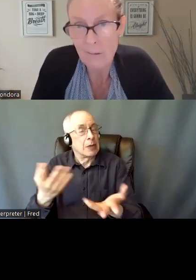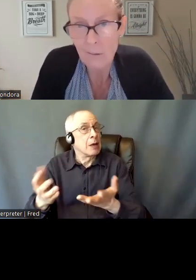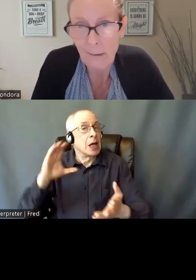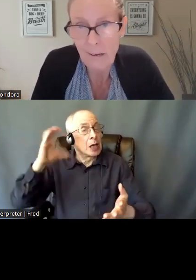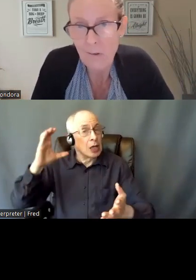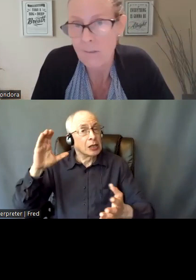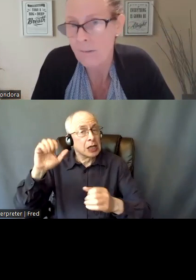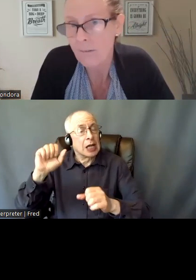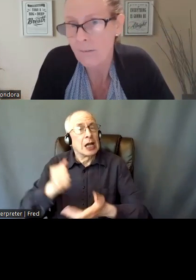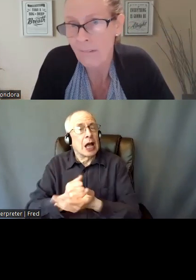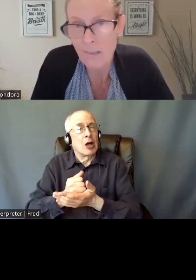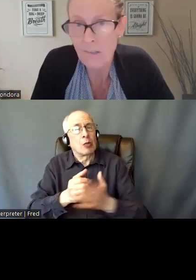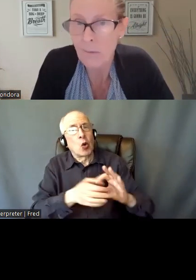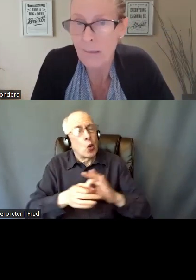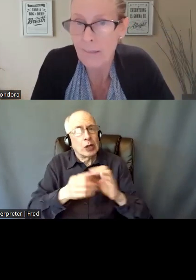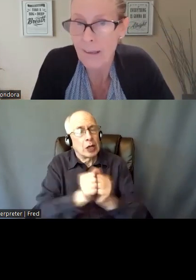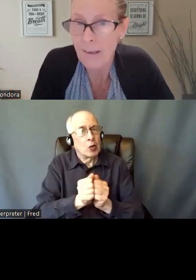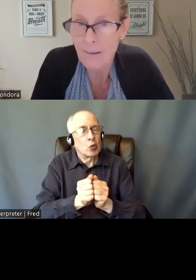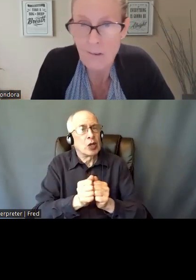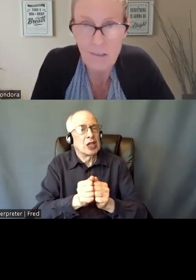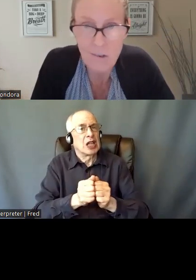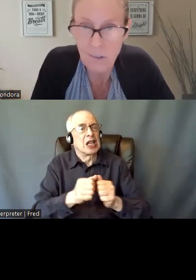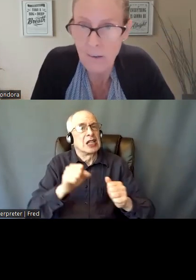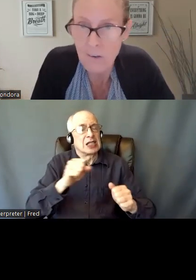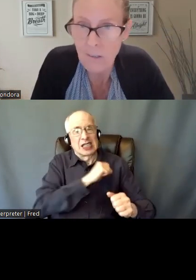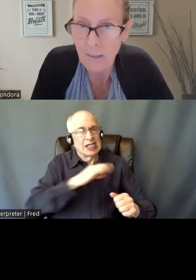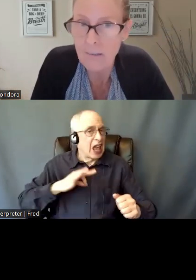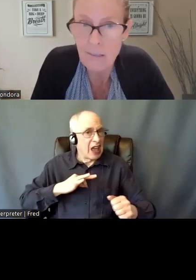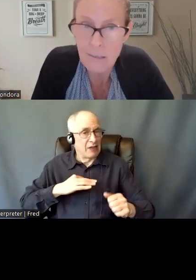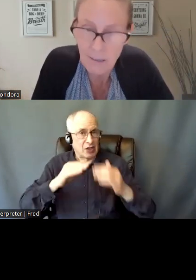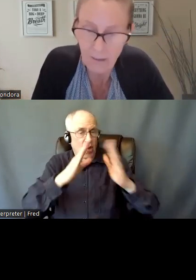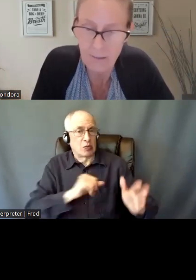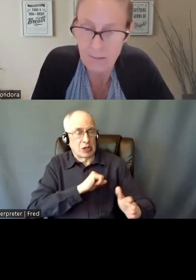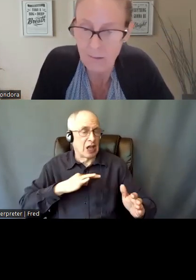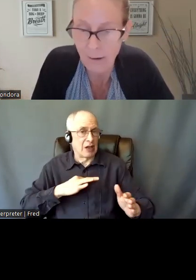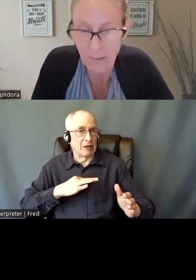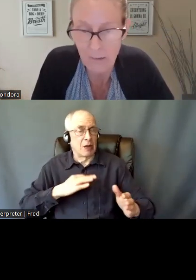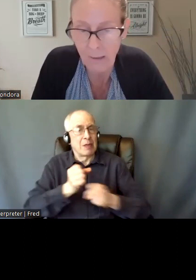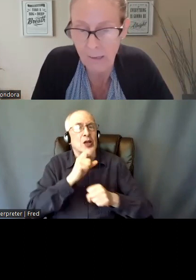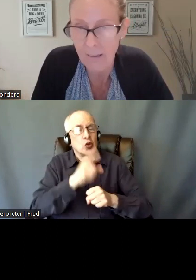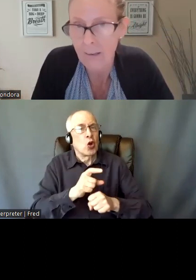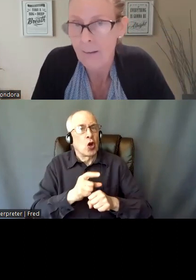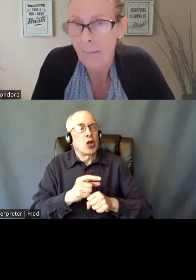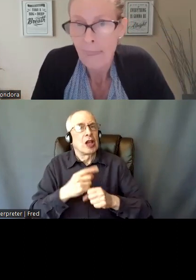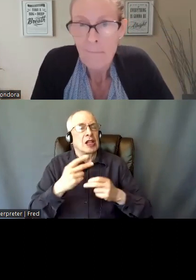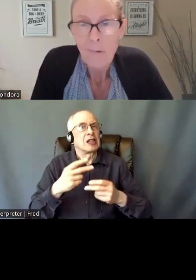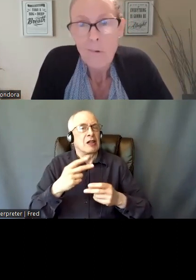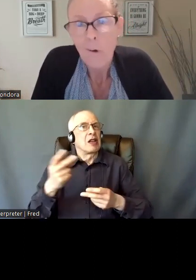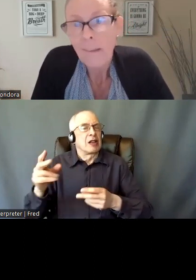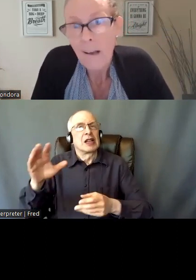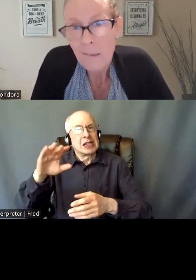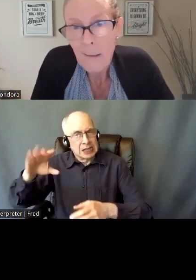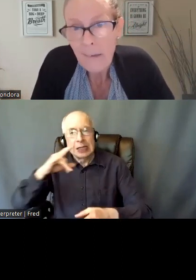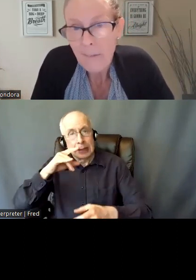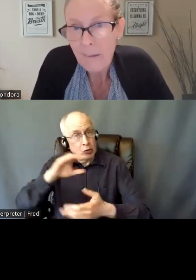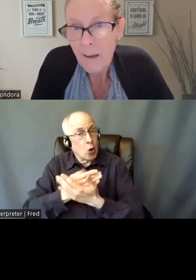you know, to arrange visits so that she's assured that she's going to continue to see the kids regularly? Could